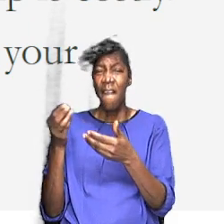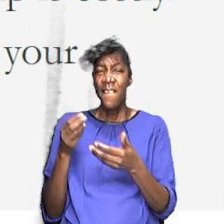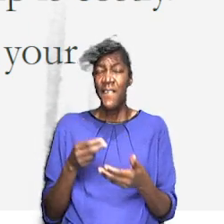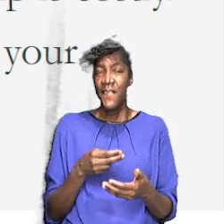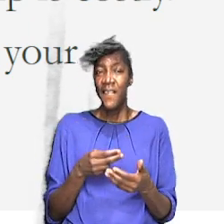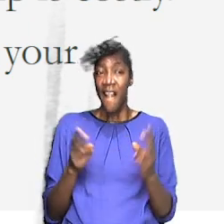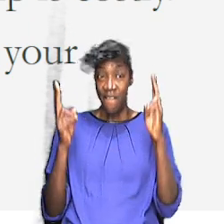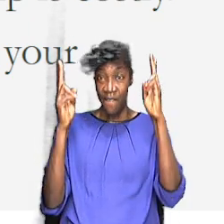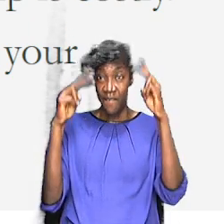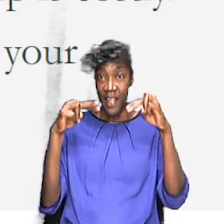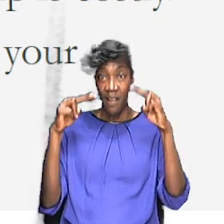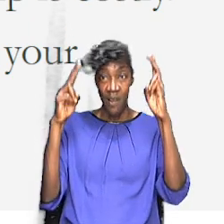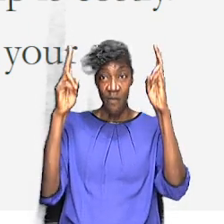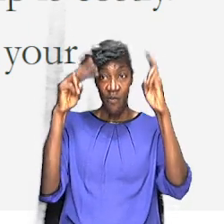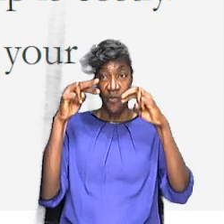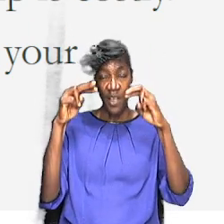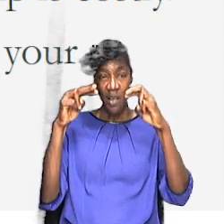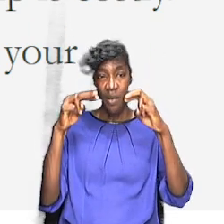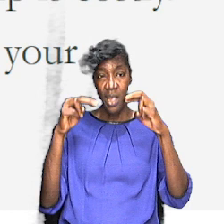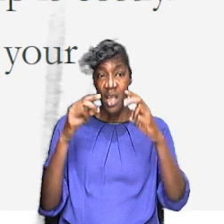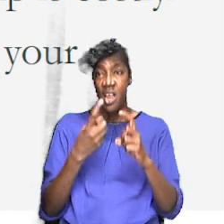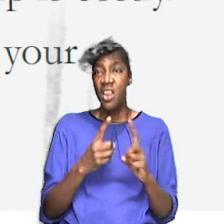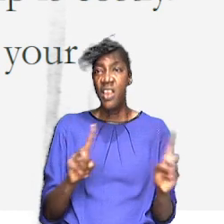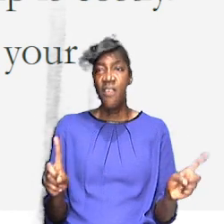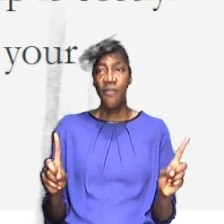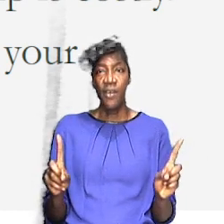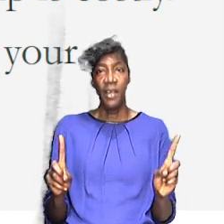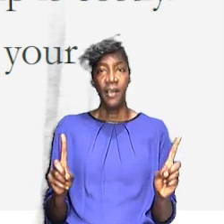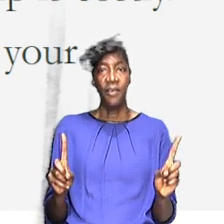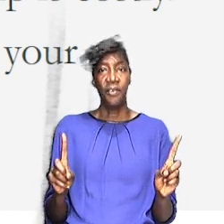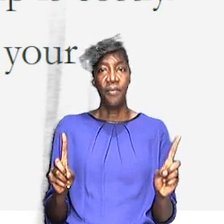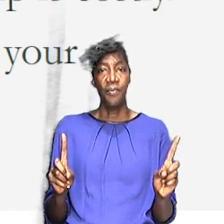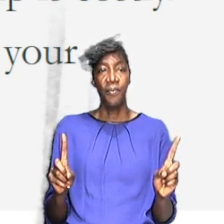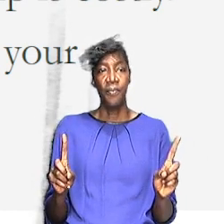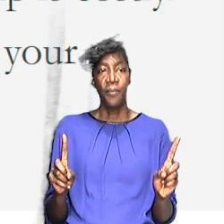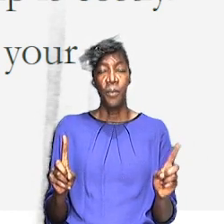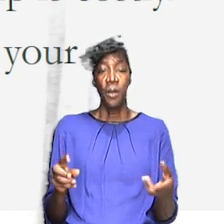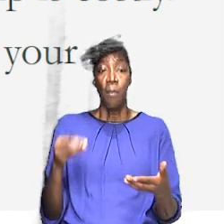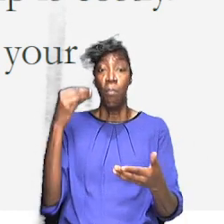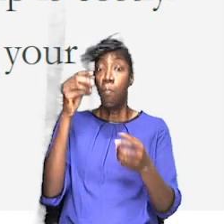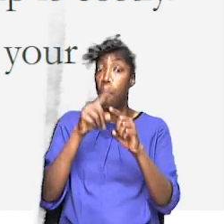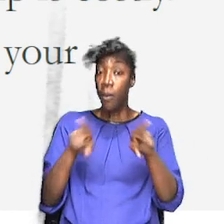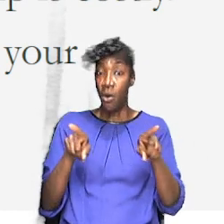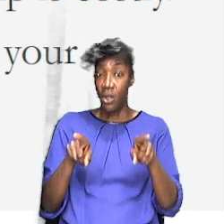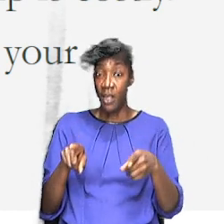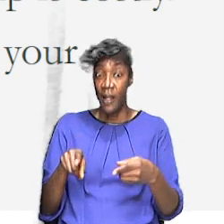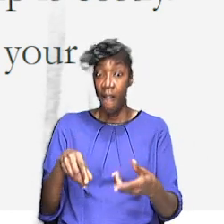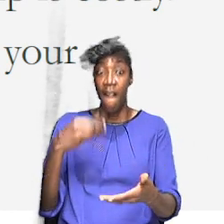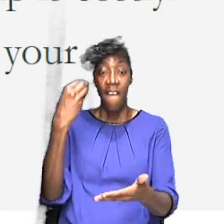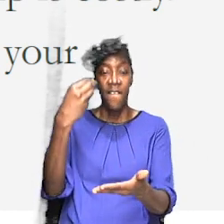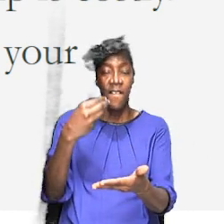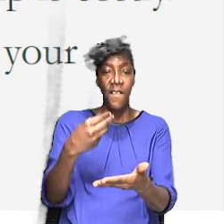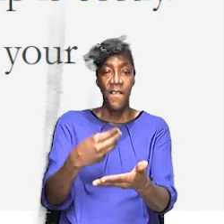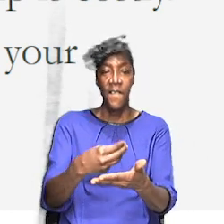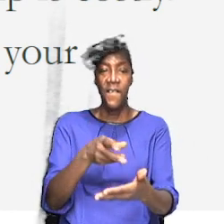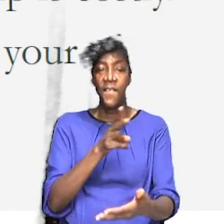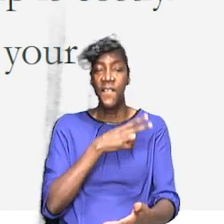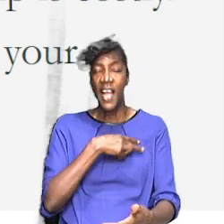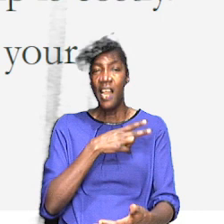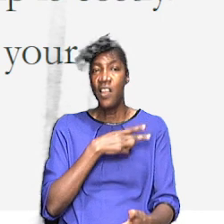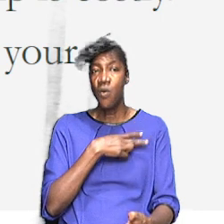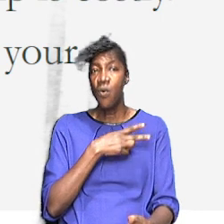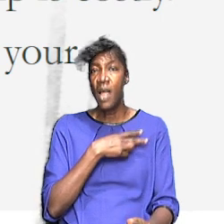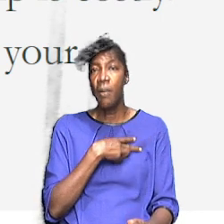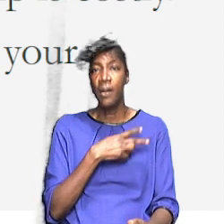And because they were very, very rare, it means it was very, very valuable. So the incense was very costly